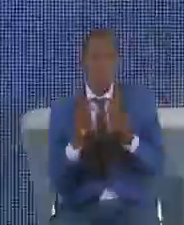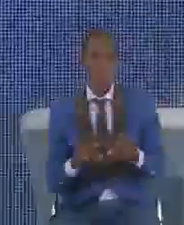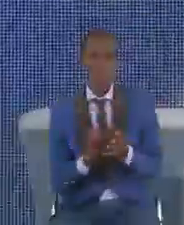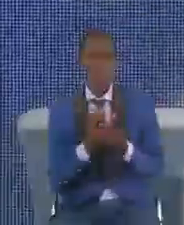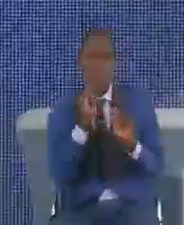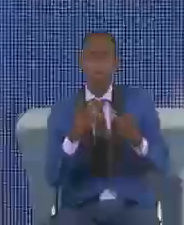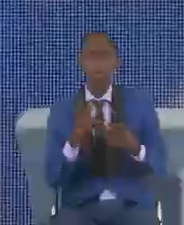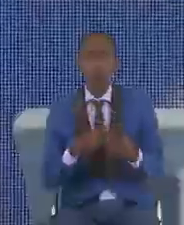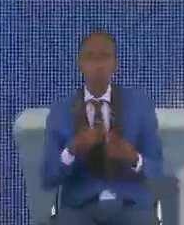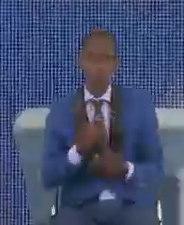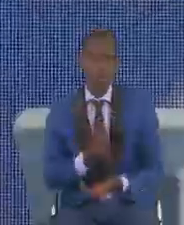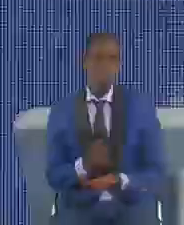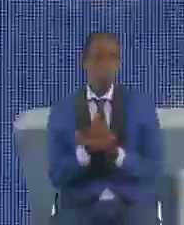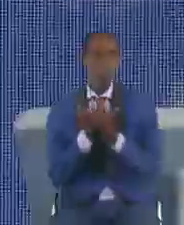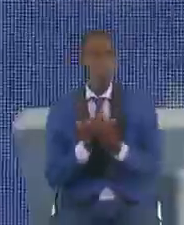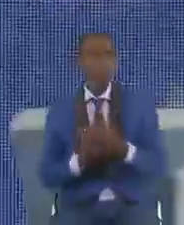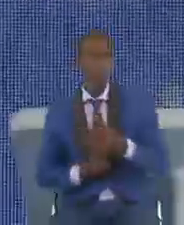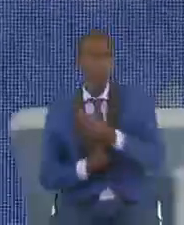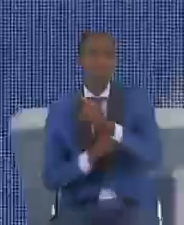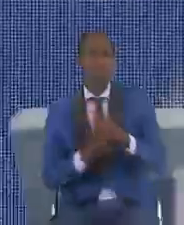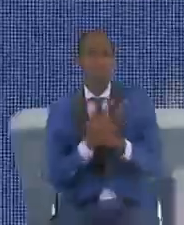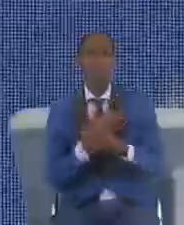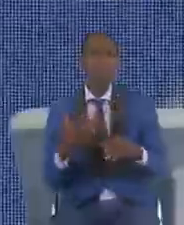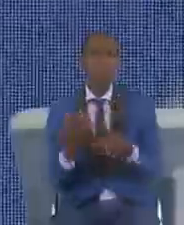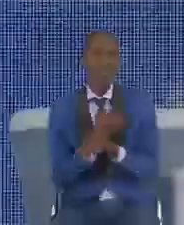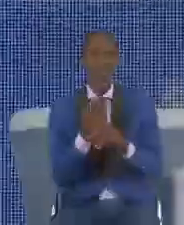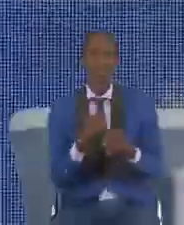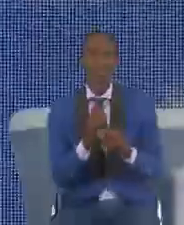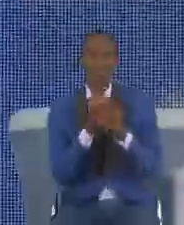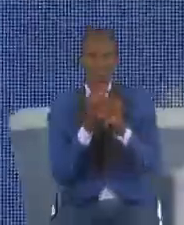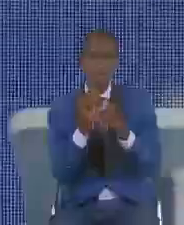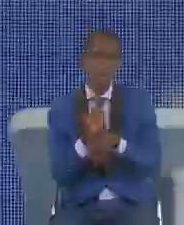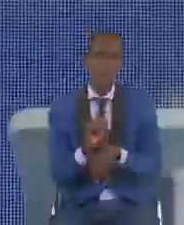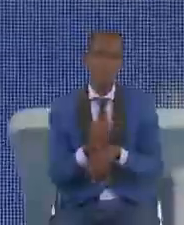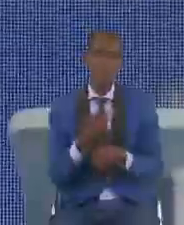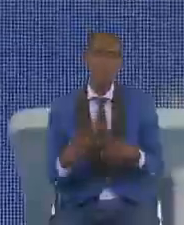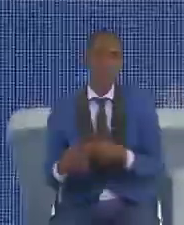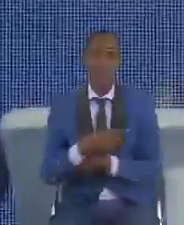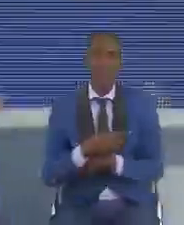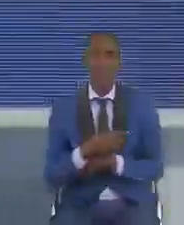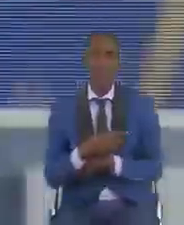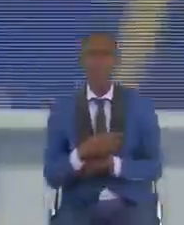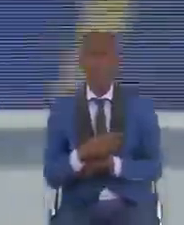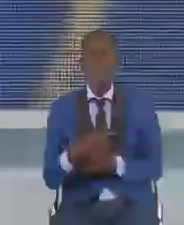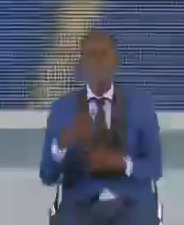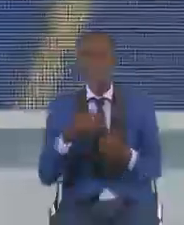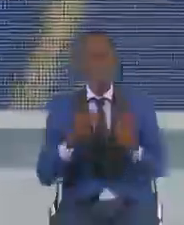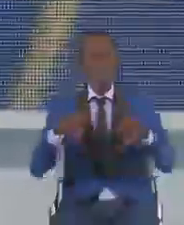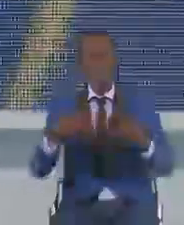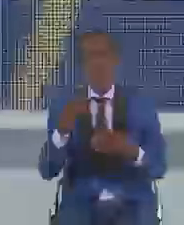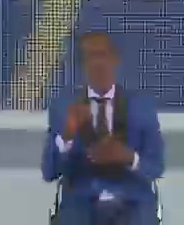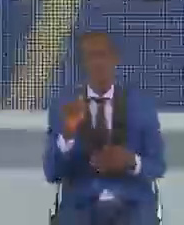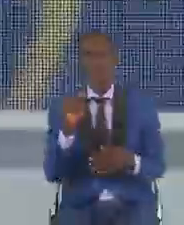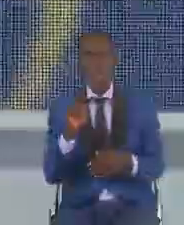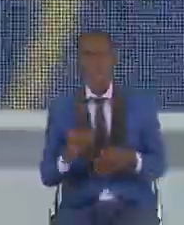withstand and able to take the heat of the day, the heat of each day. He gives him